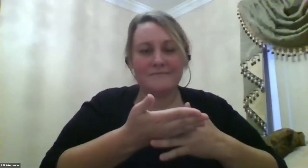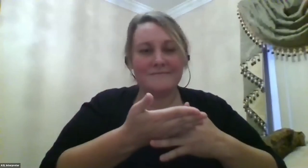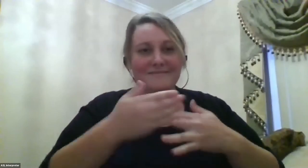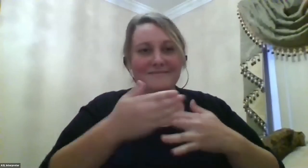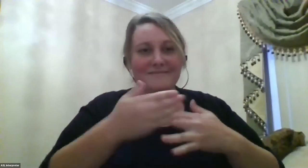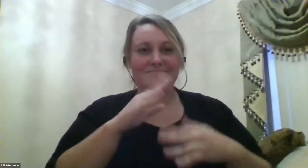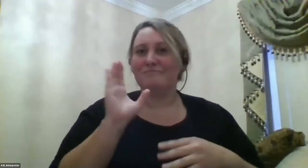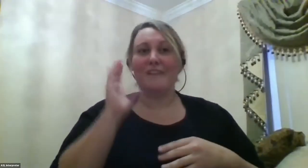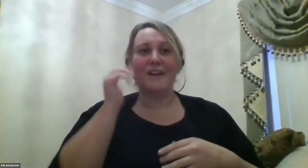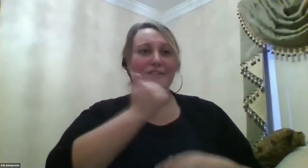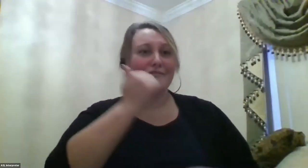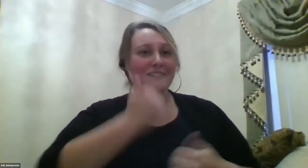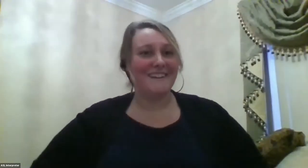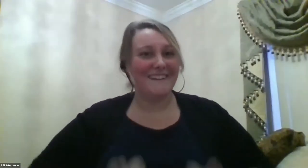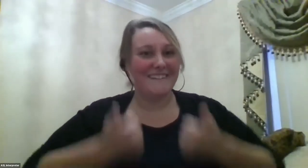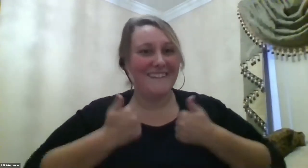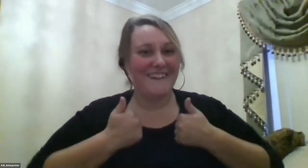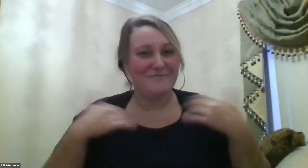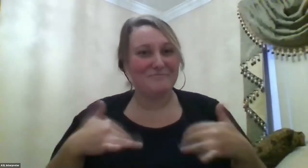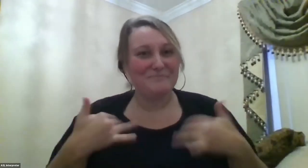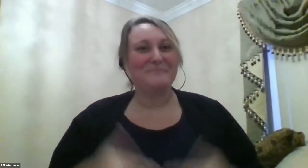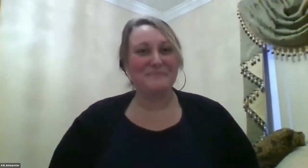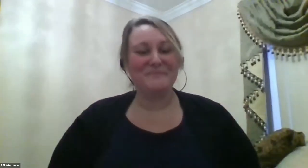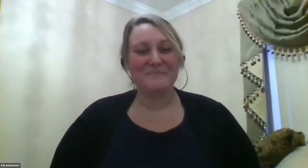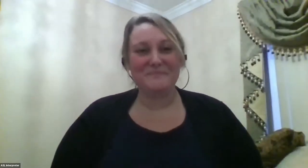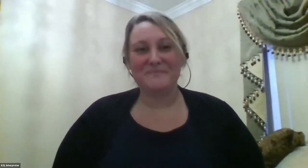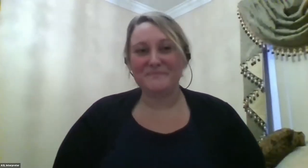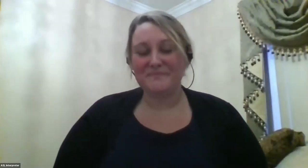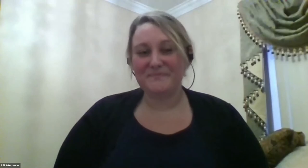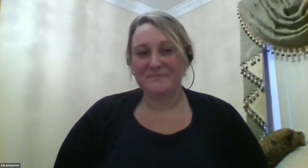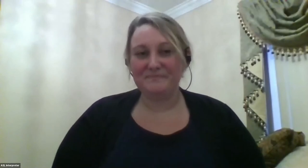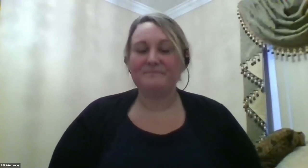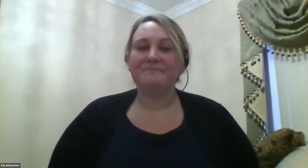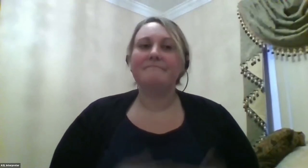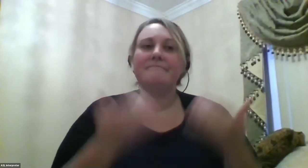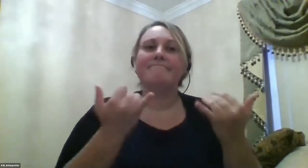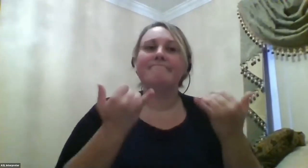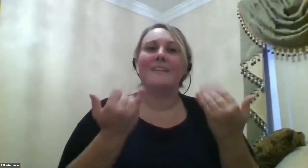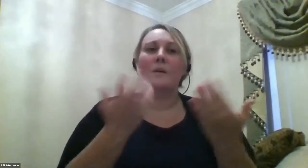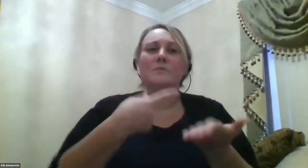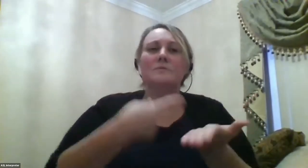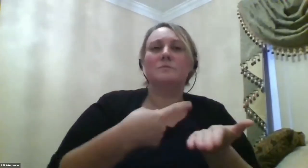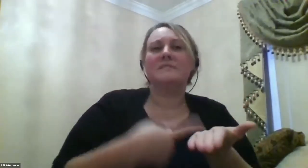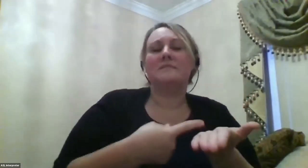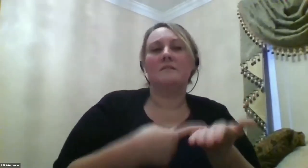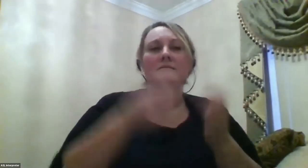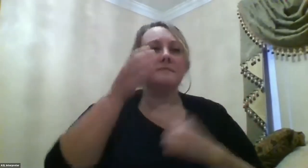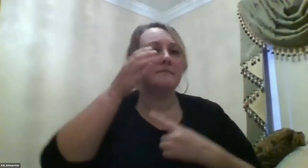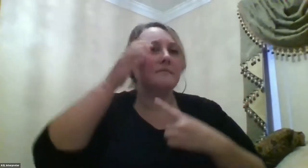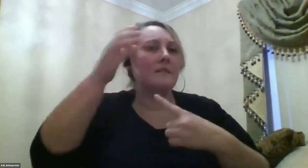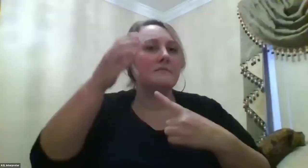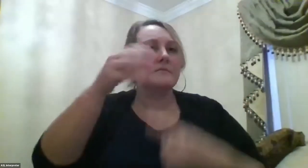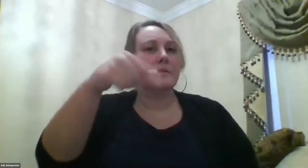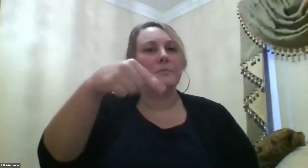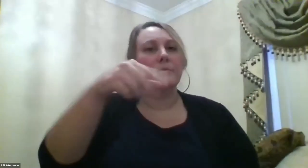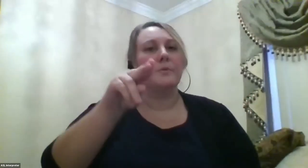and I think for me, that brings me to thinking about like how you see queerness more broadly, um, as operating in your work. So, cause I think